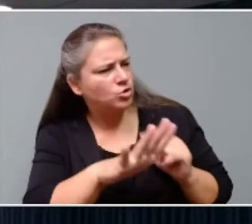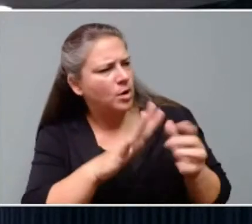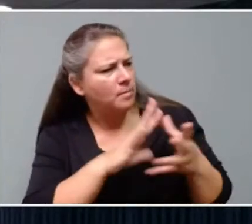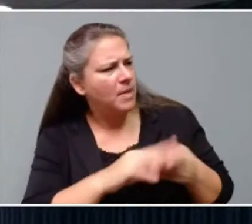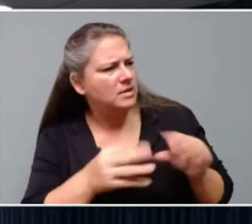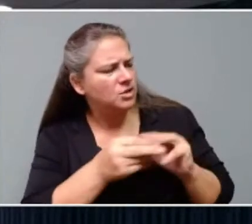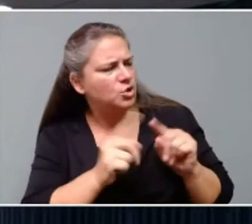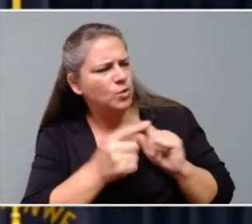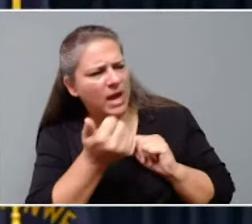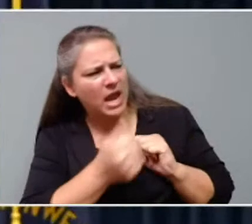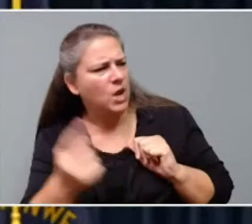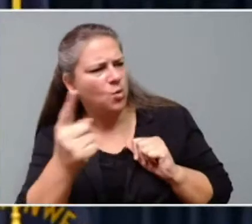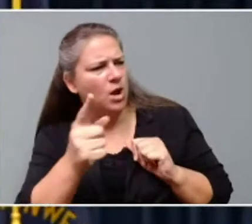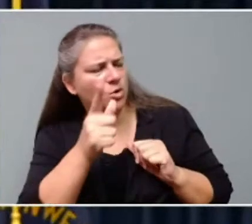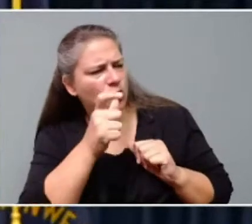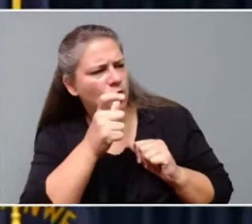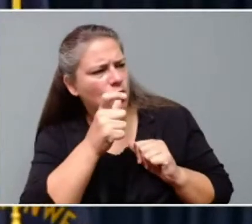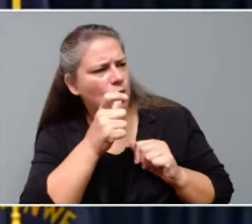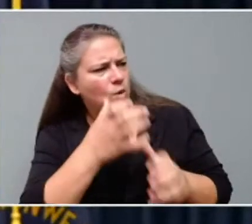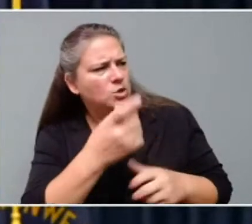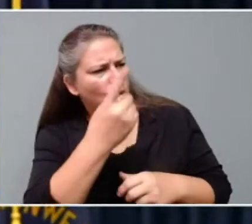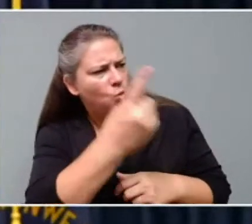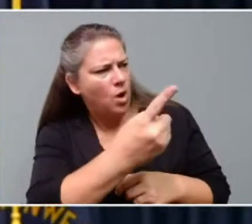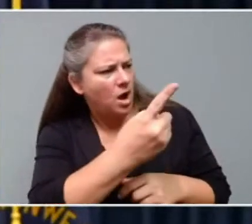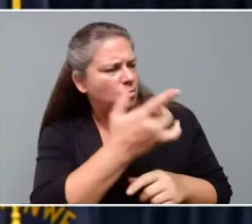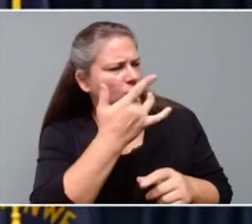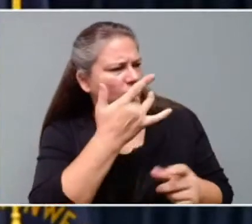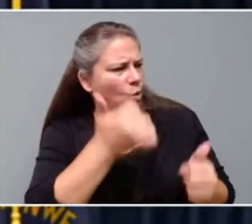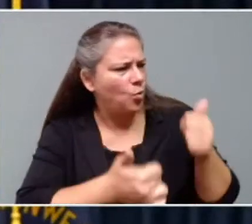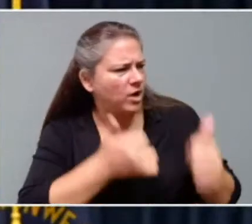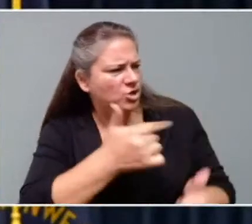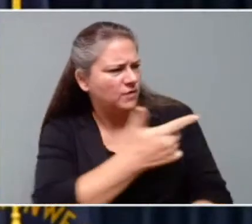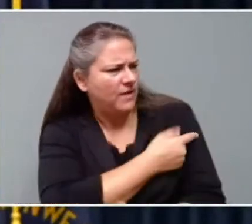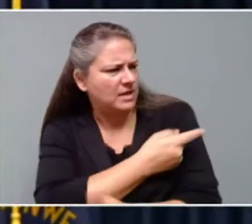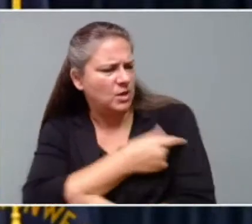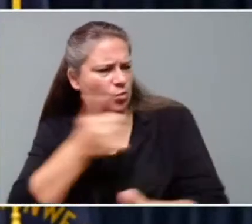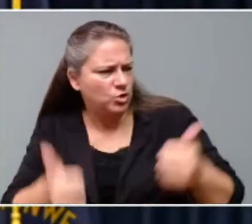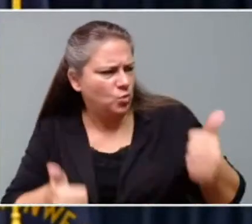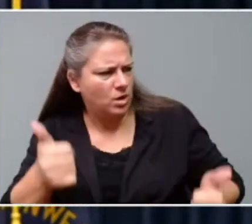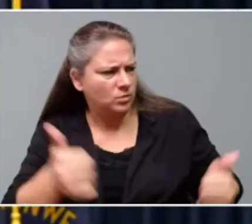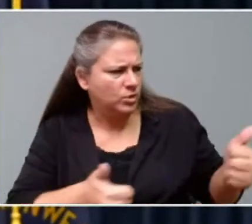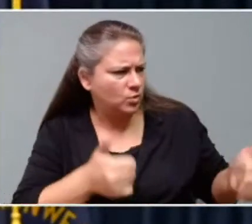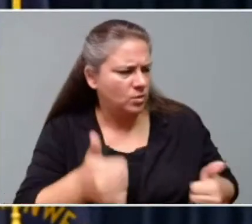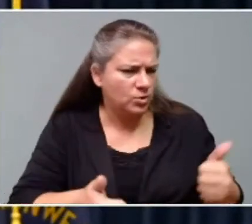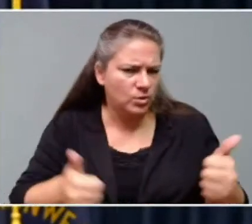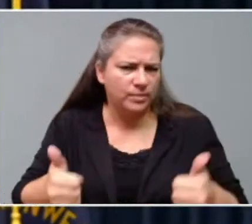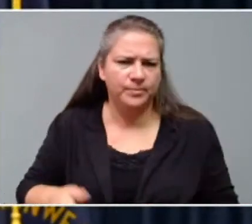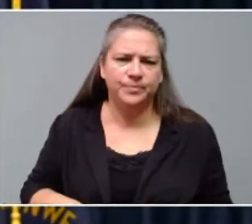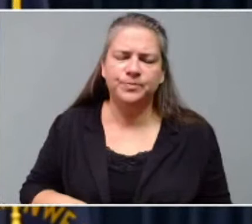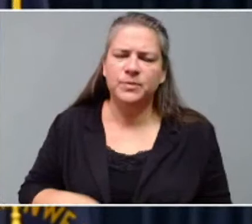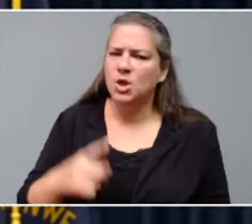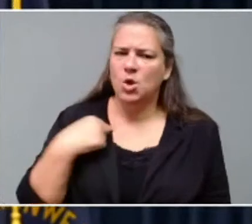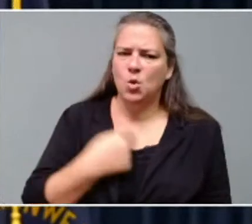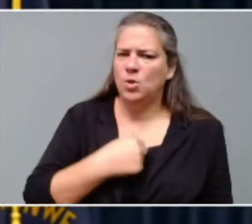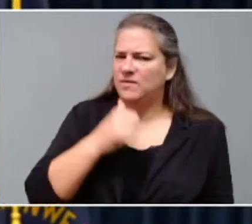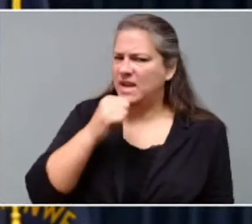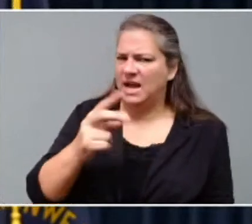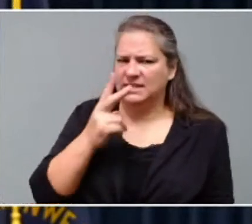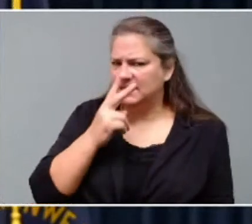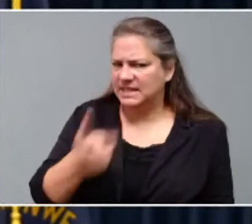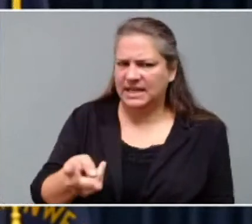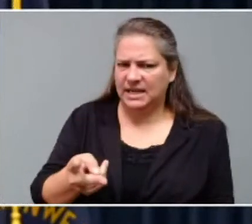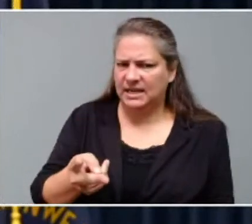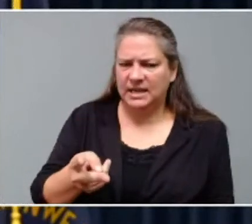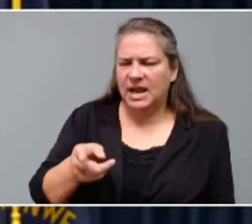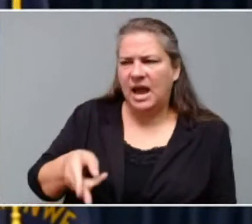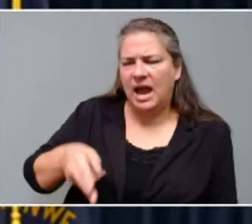who's adamant about getting one brand over the other? Thank you. So we haven't seen a high